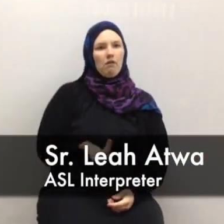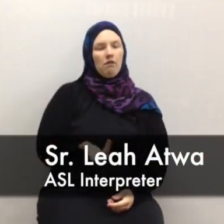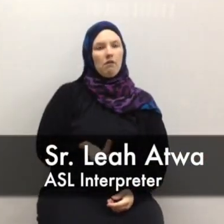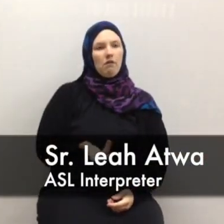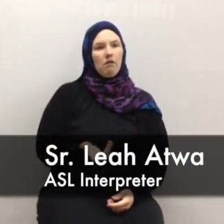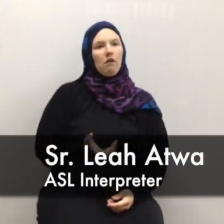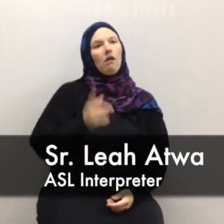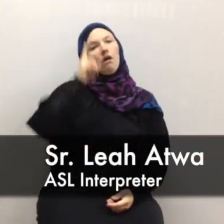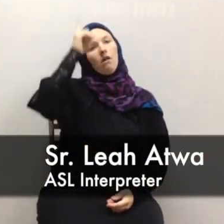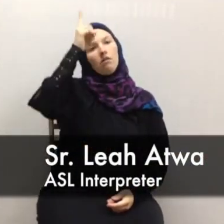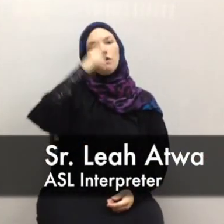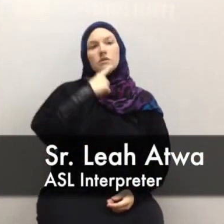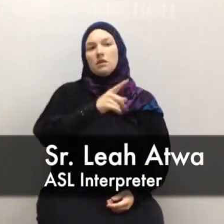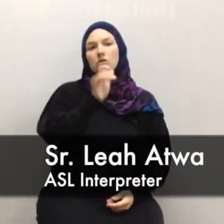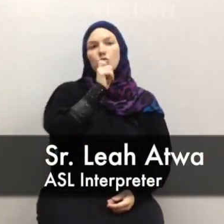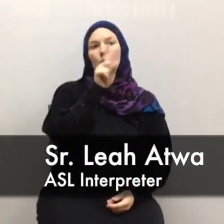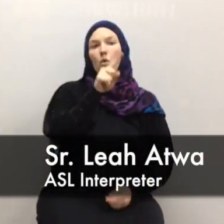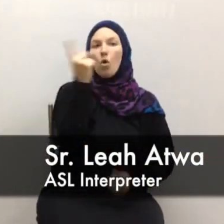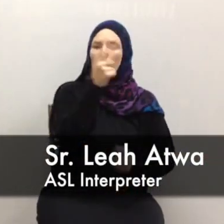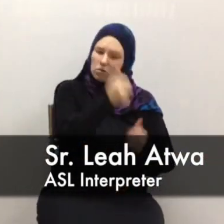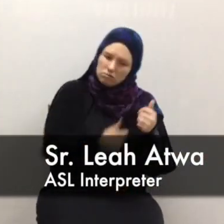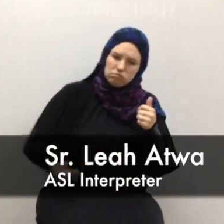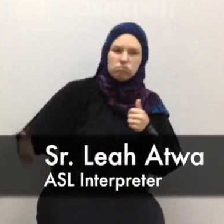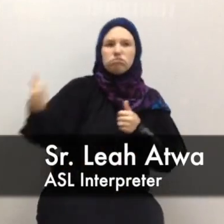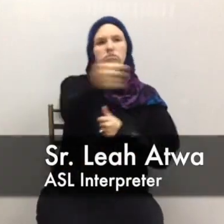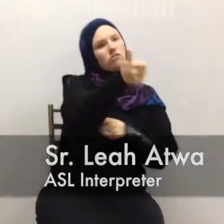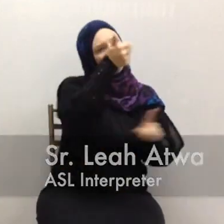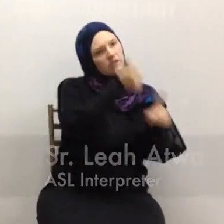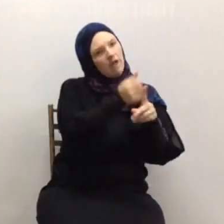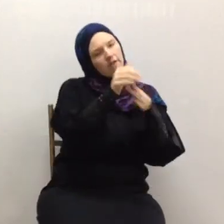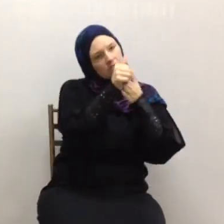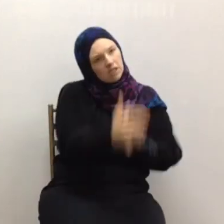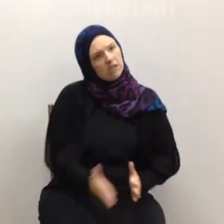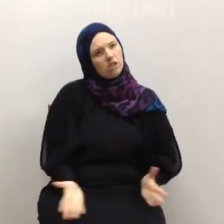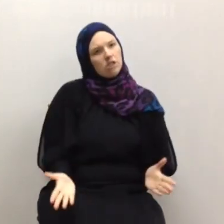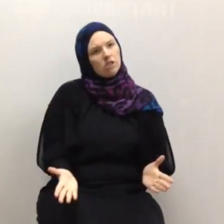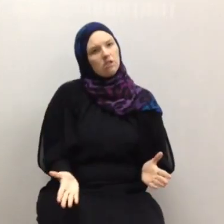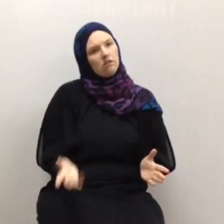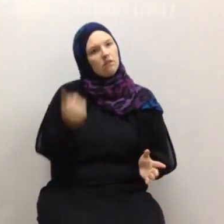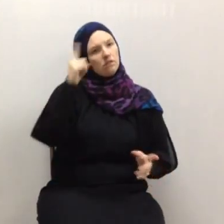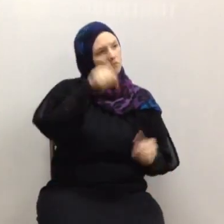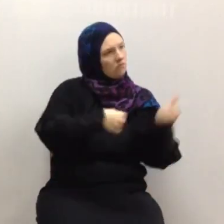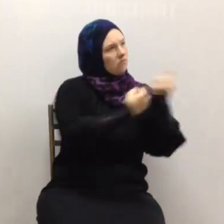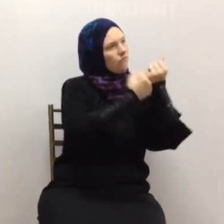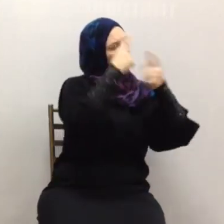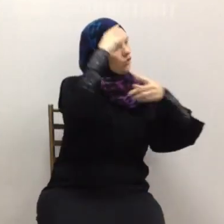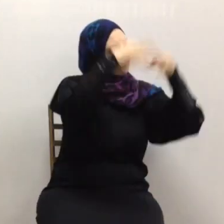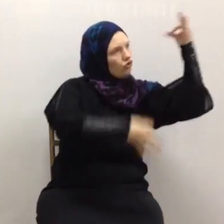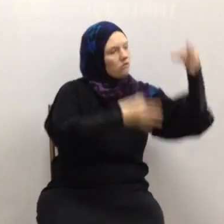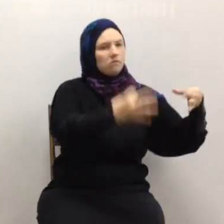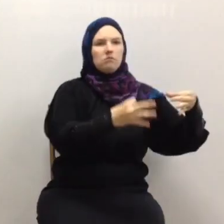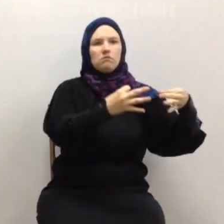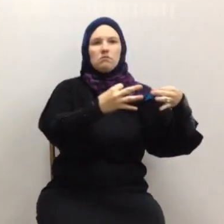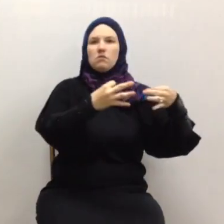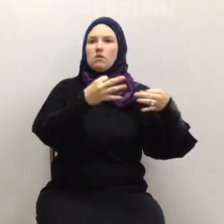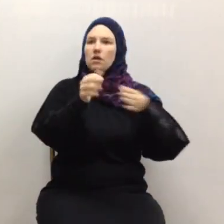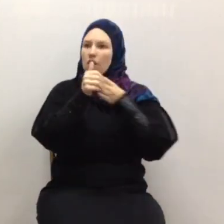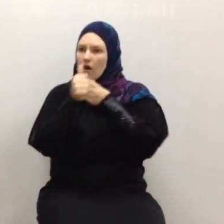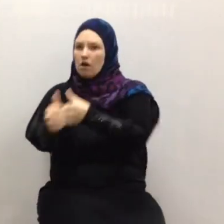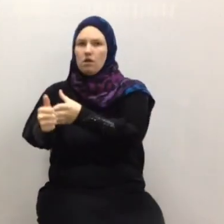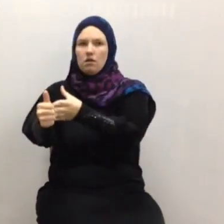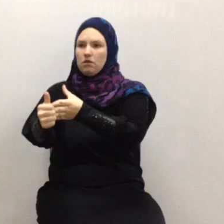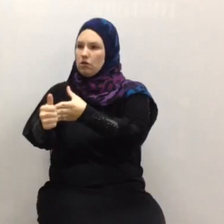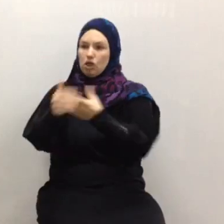to leadership, standing for justice, sacrificing, guiding, enjoining the good, forbidding the evil.